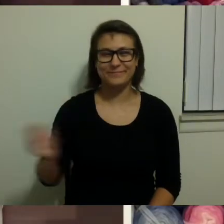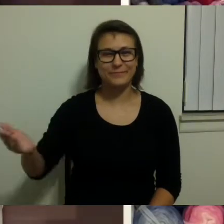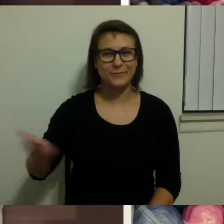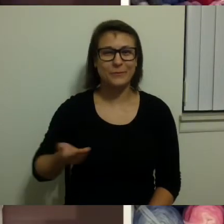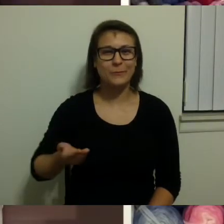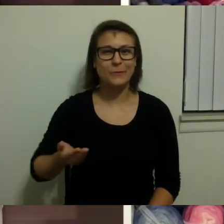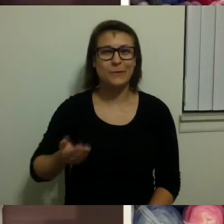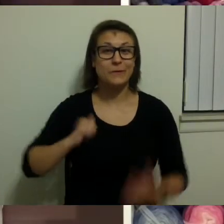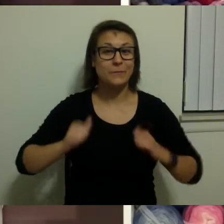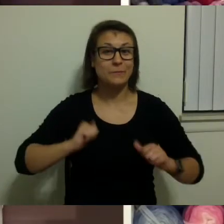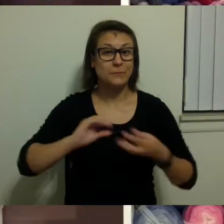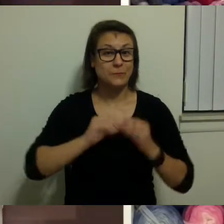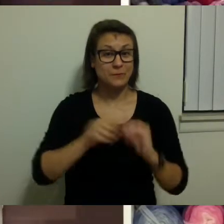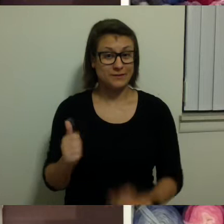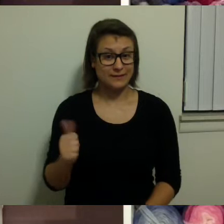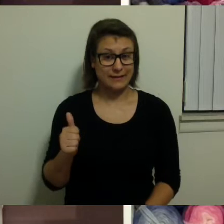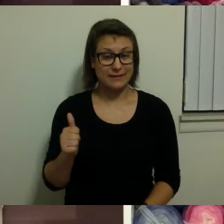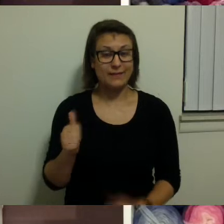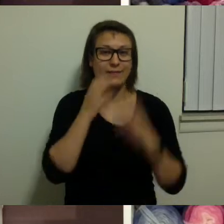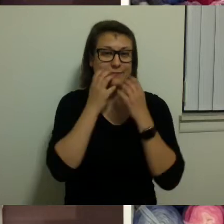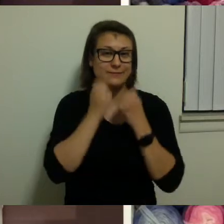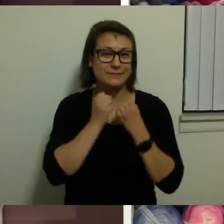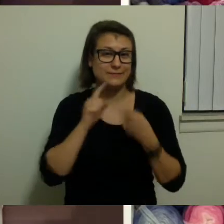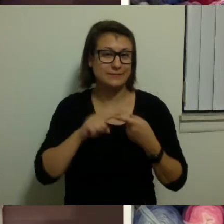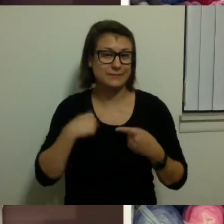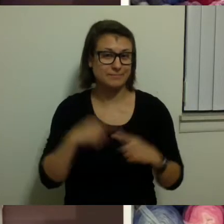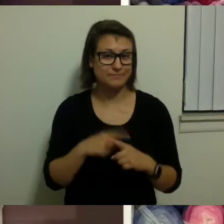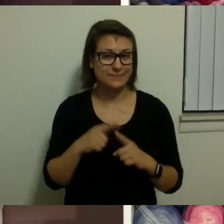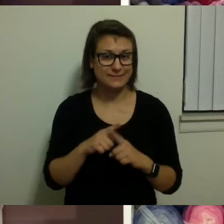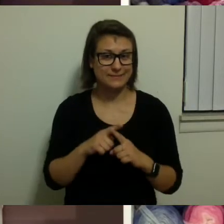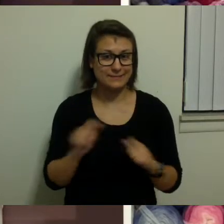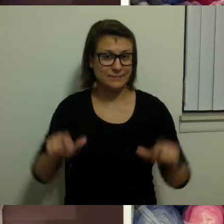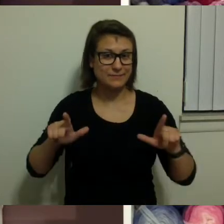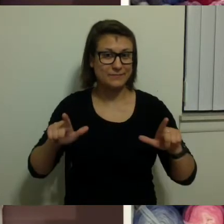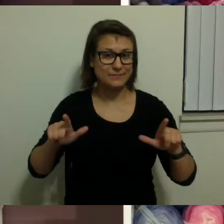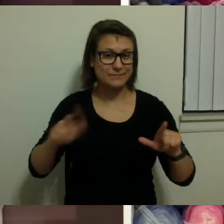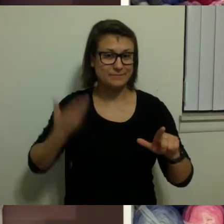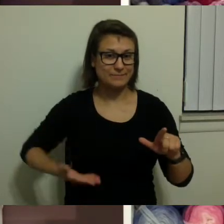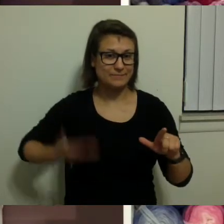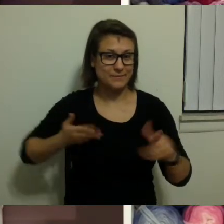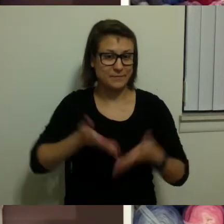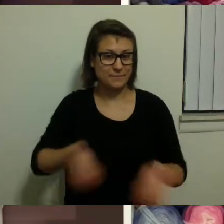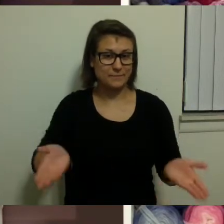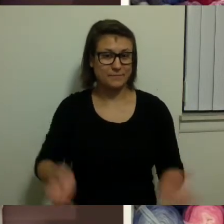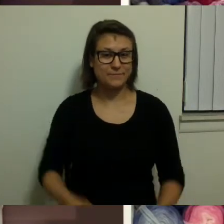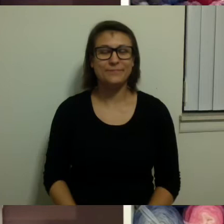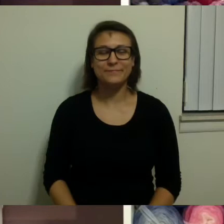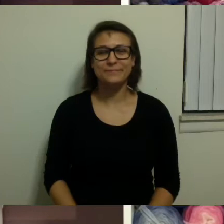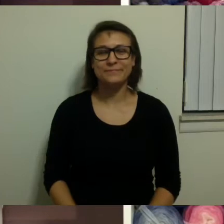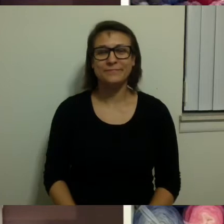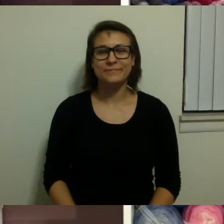Welcome to episode 10 of the Dear to Me Knits podcast. My name is Dearyg. You can find me on